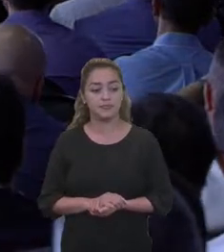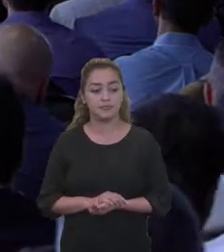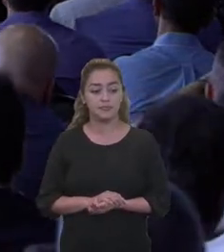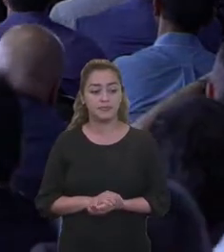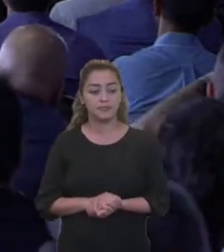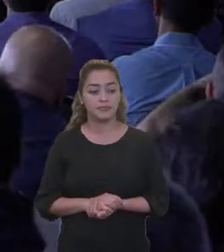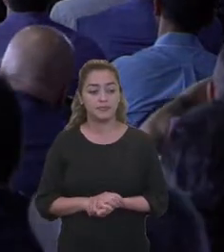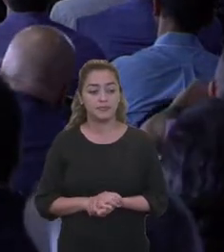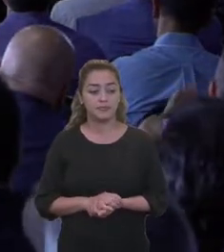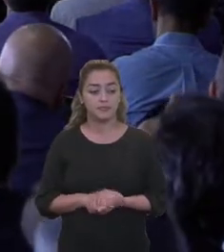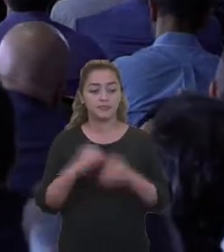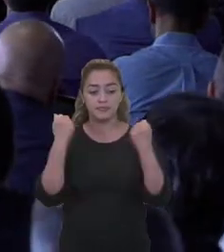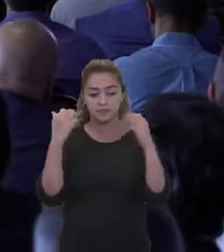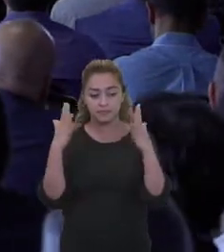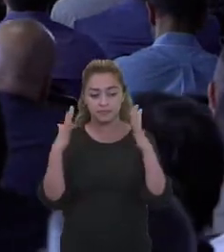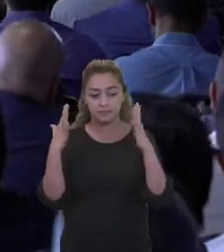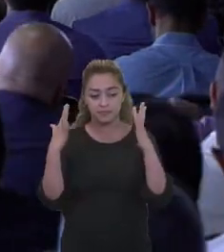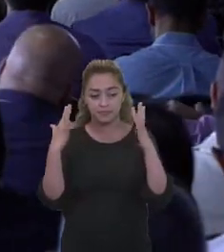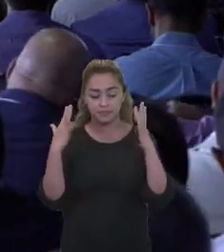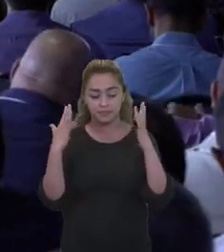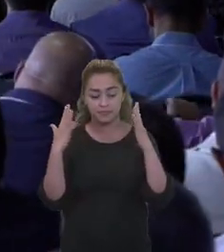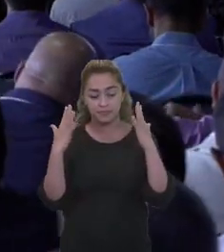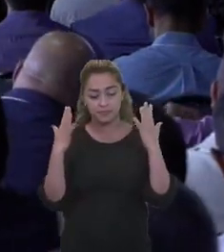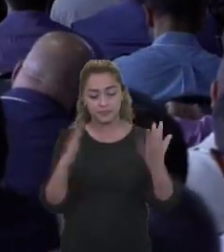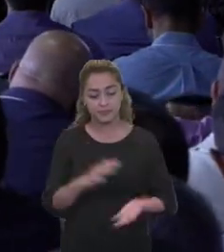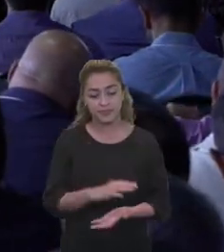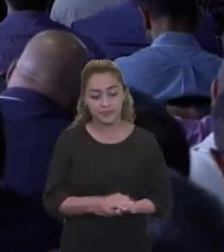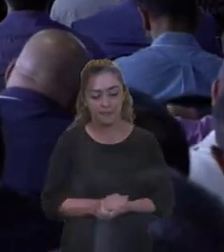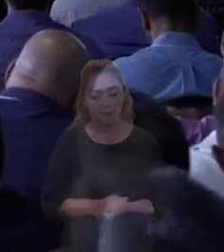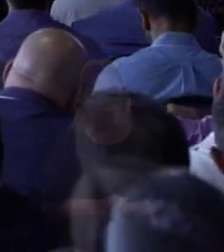Cris dos Prazeres. You are welcome, Cris.